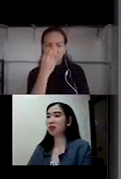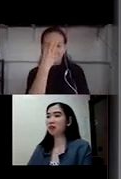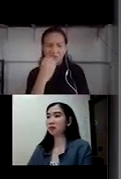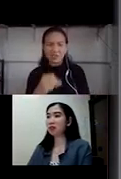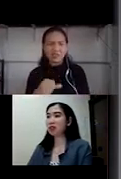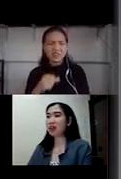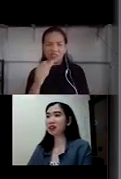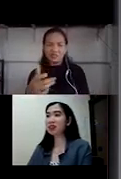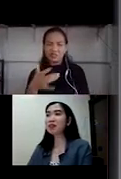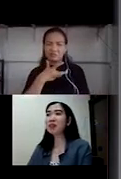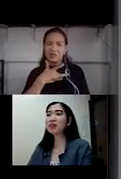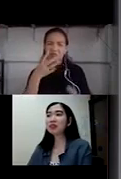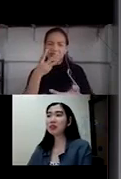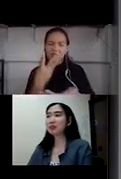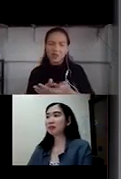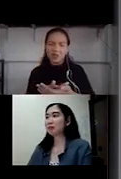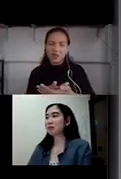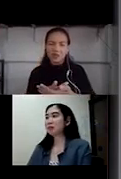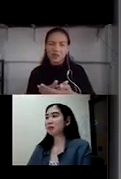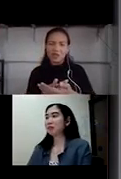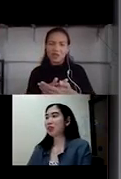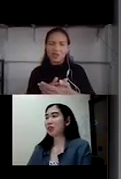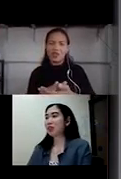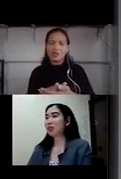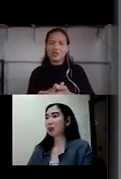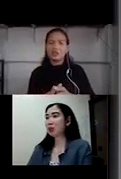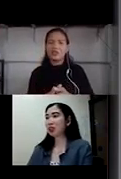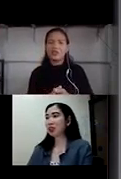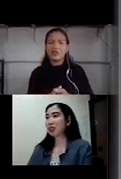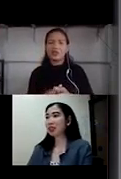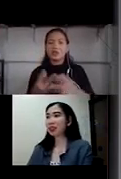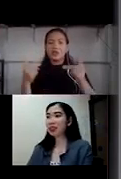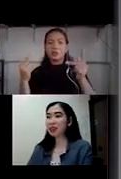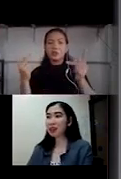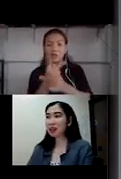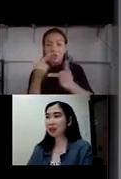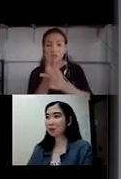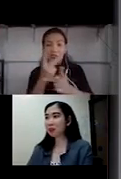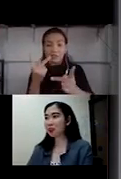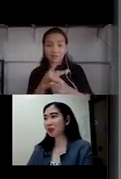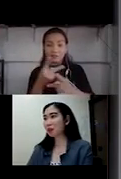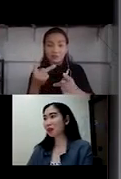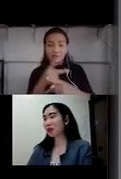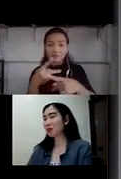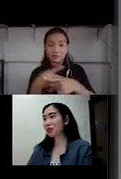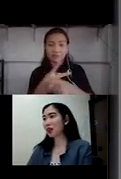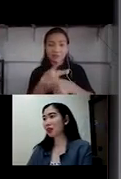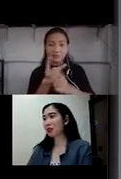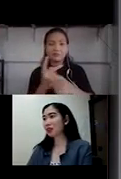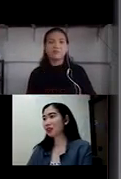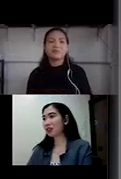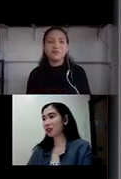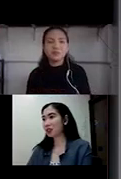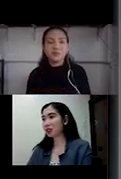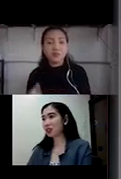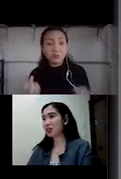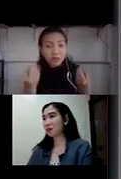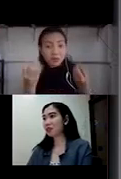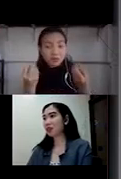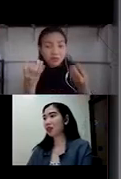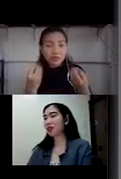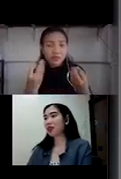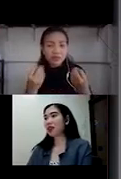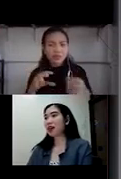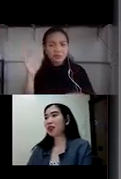well, productive. Ayan. So, nakikita natin na ang pinakamarami sa atin dito sa